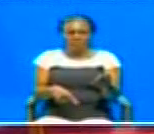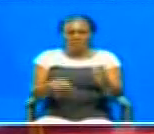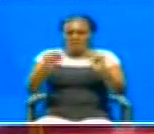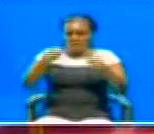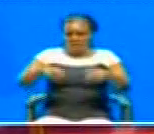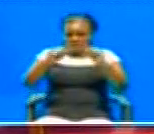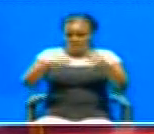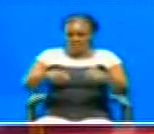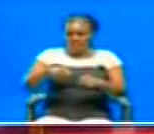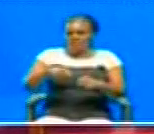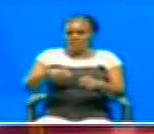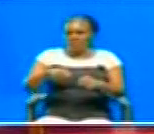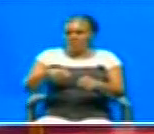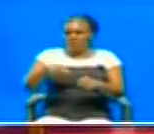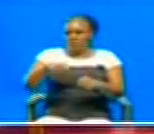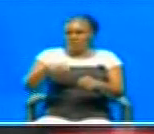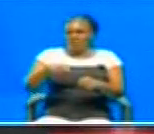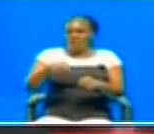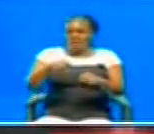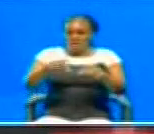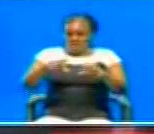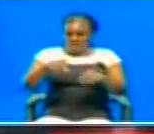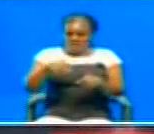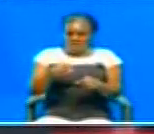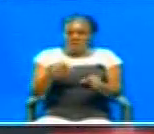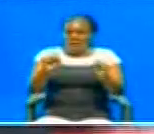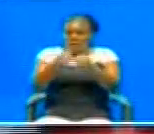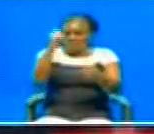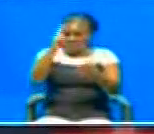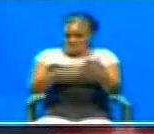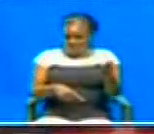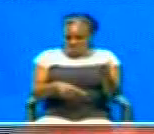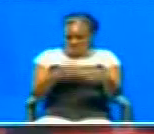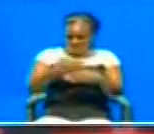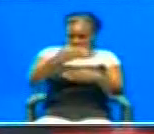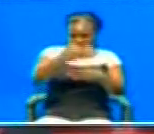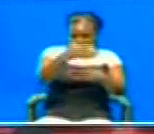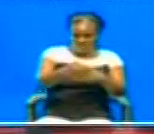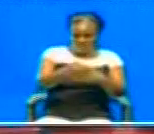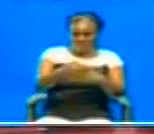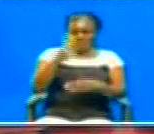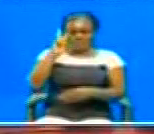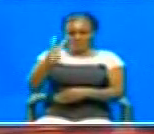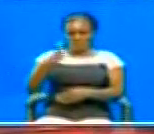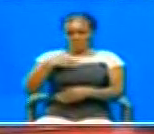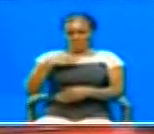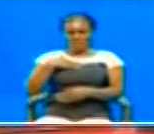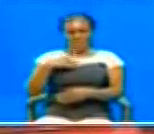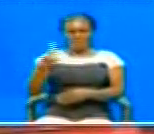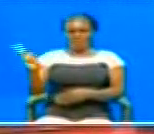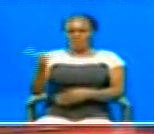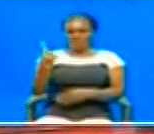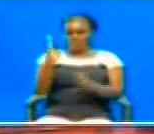to send the president this tape. But if you do, what should happen in the way forward? My own view, many presidents have